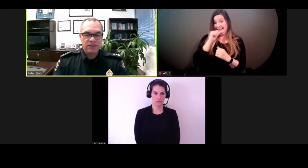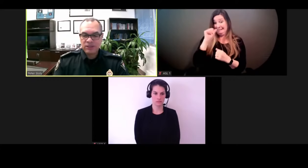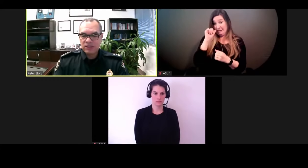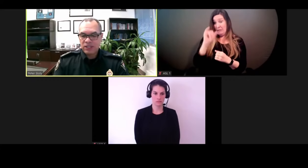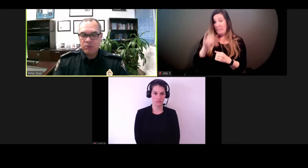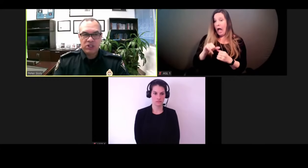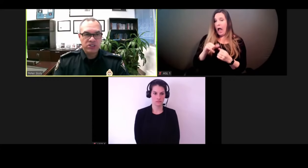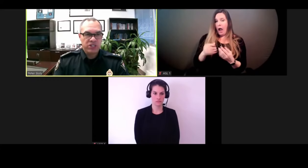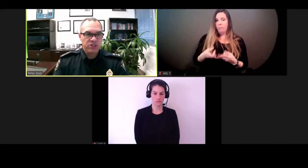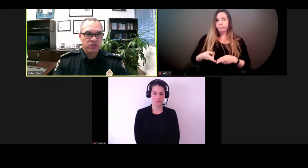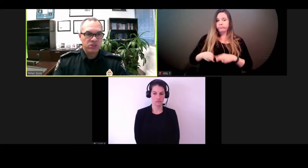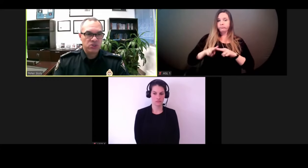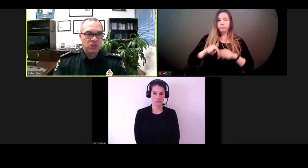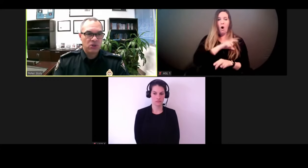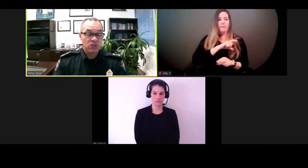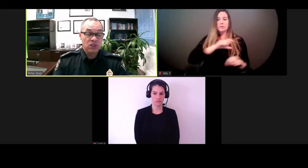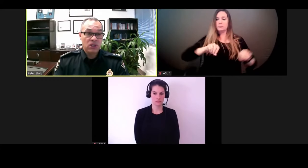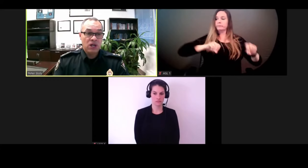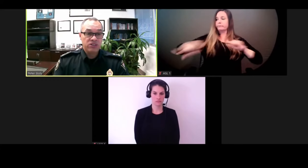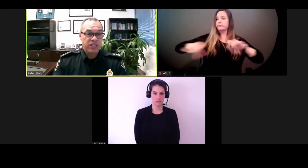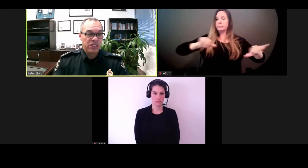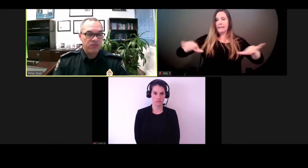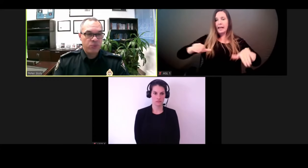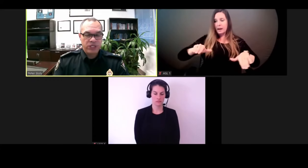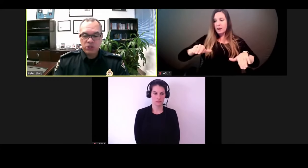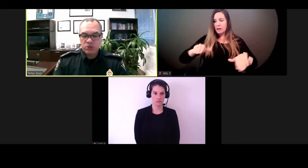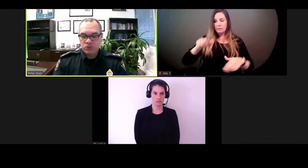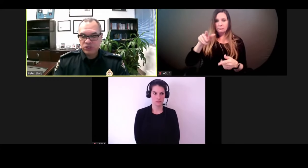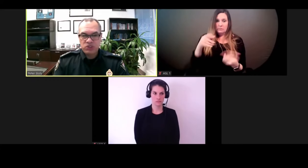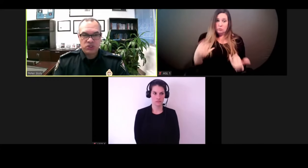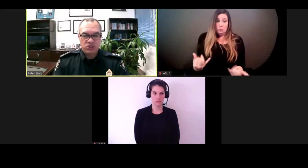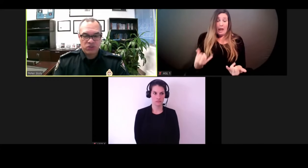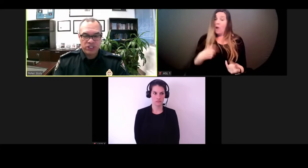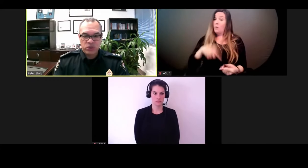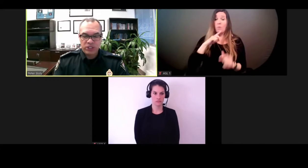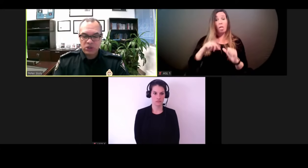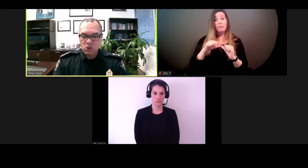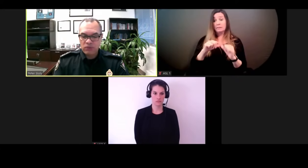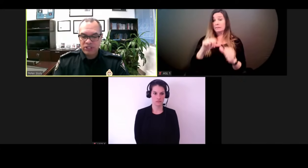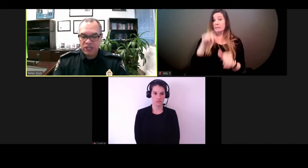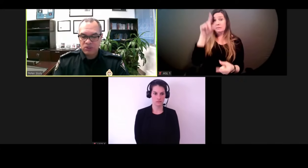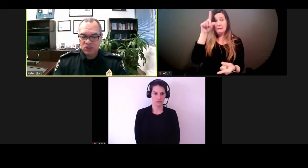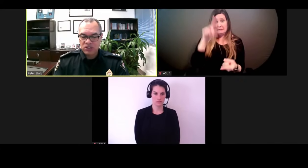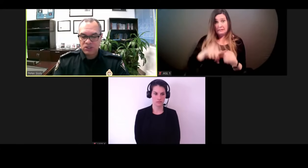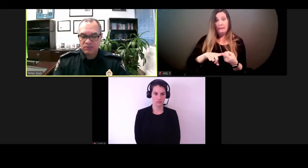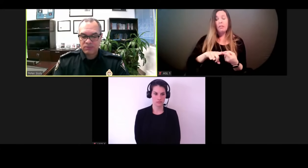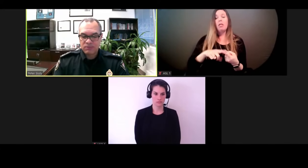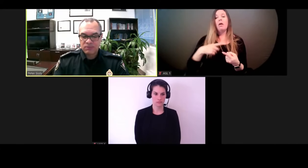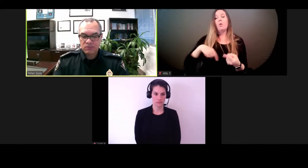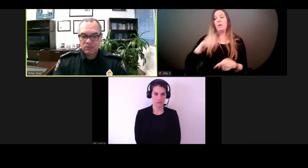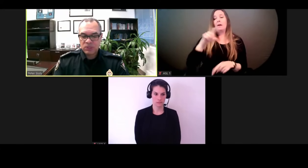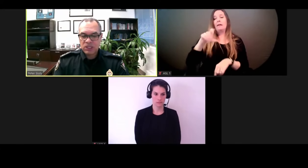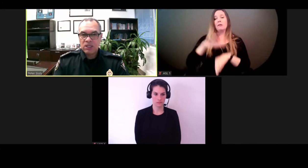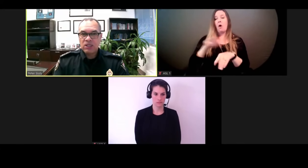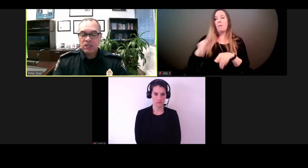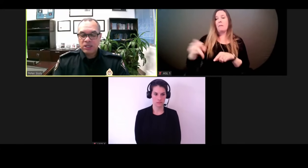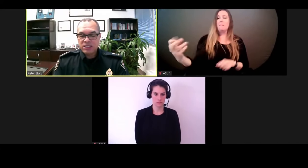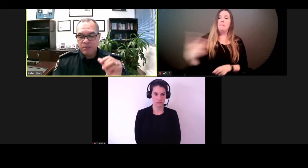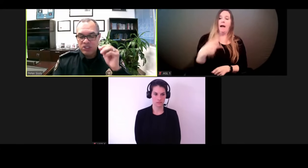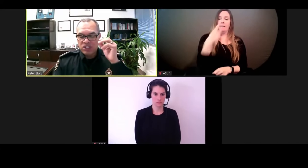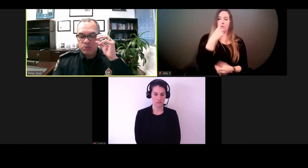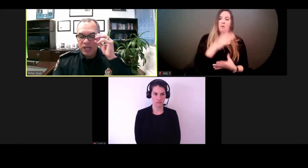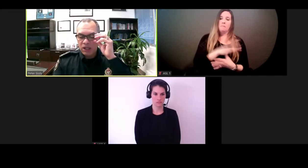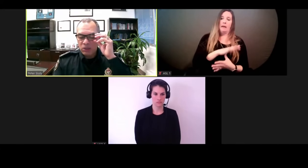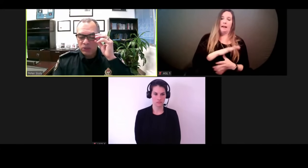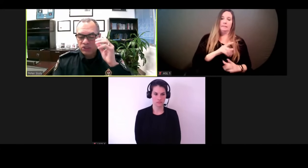today, and will continue to do so until and if we need those resources to rejoin the core of the demonstration.